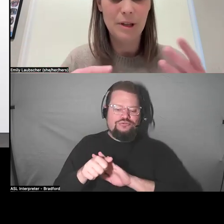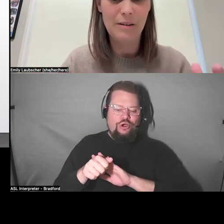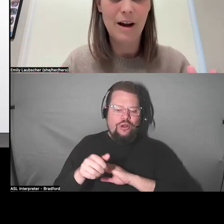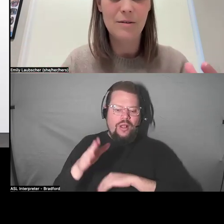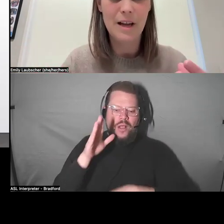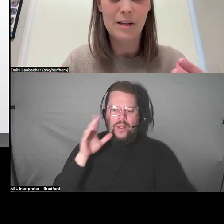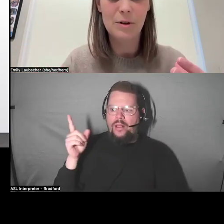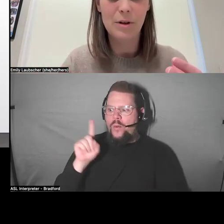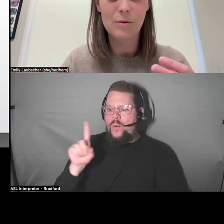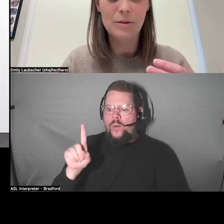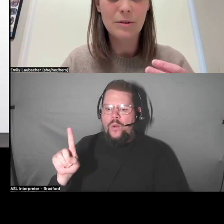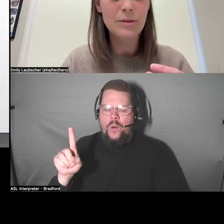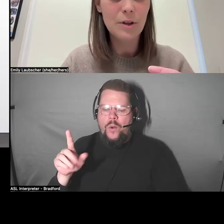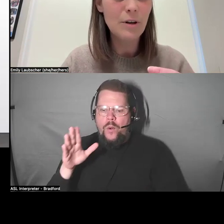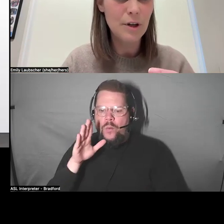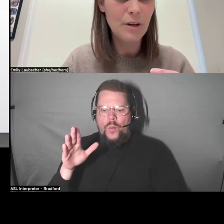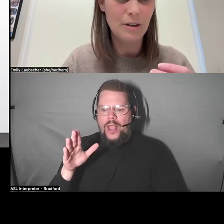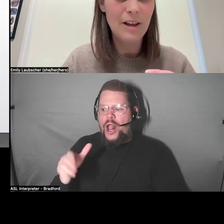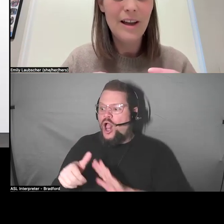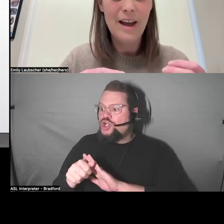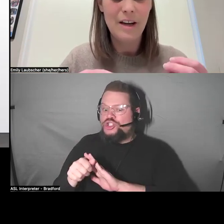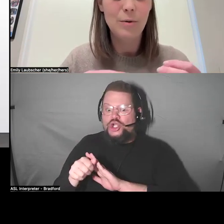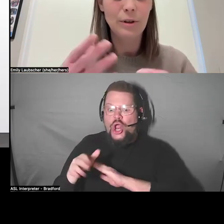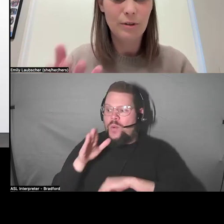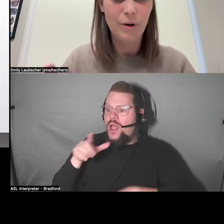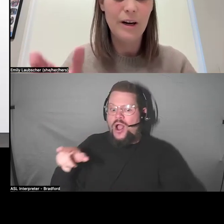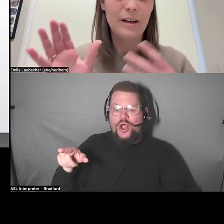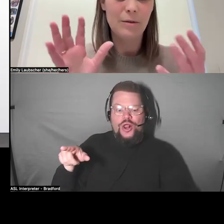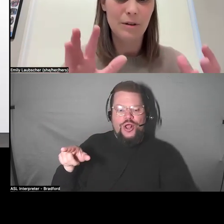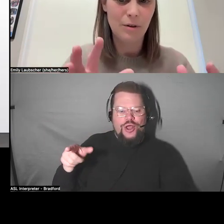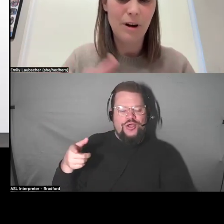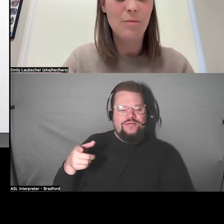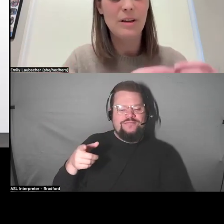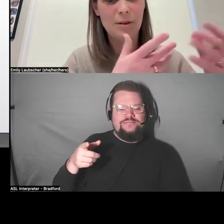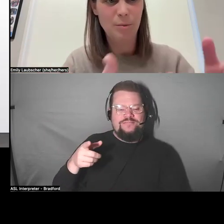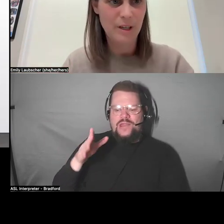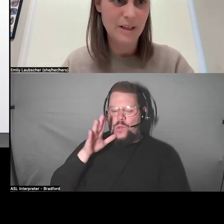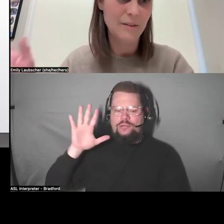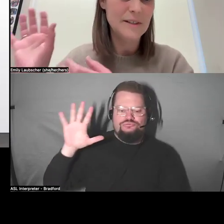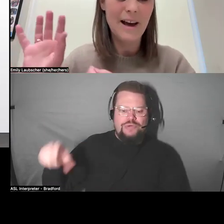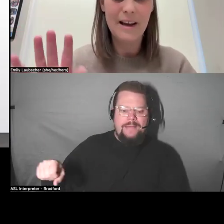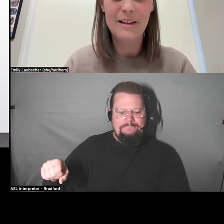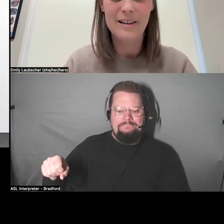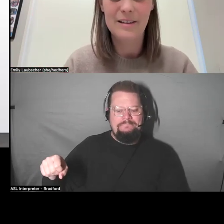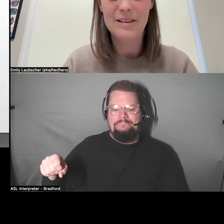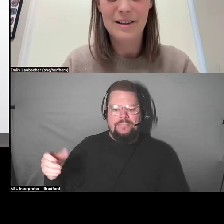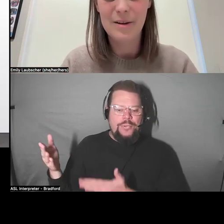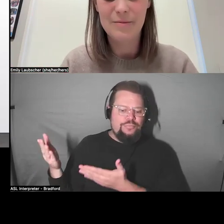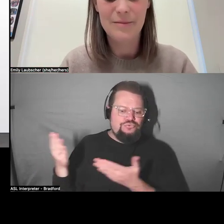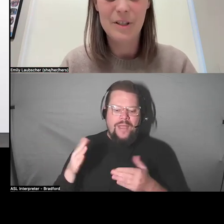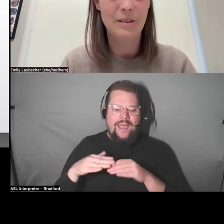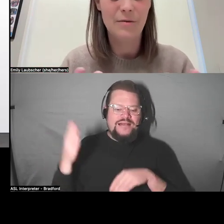to the playground and he would go, turtle, turtle. And he would look for it and he would go grab it and he would put it down the slide